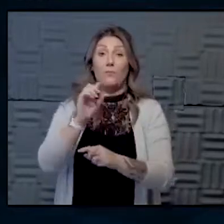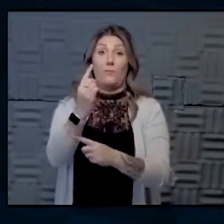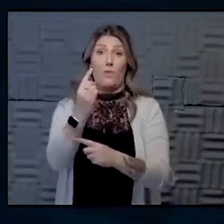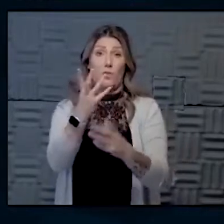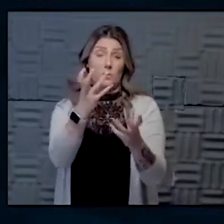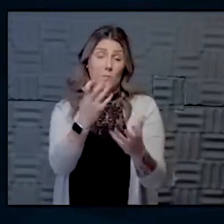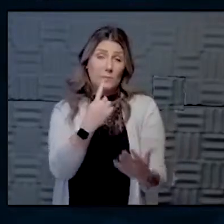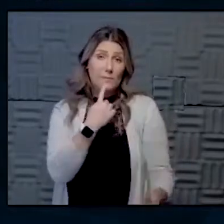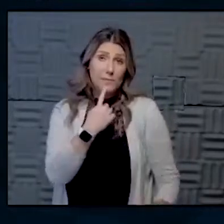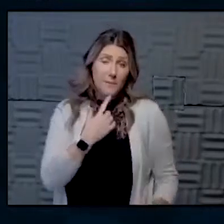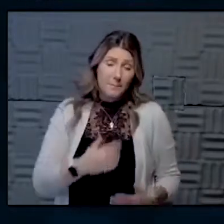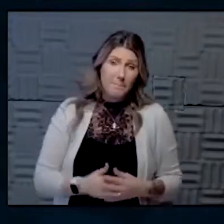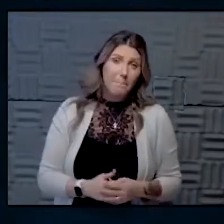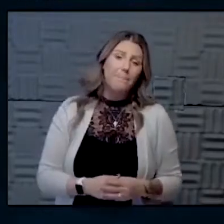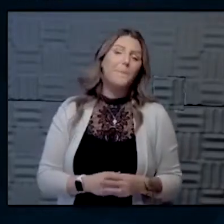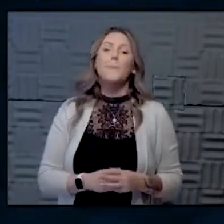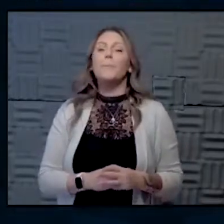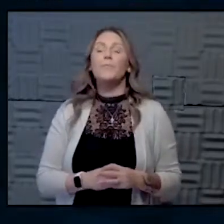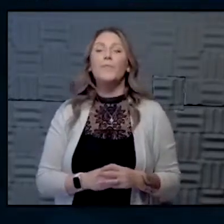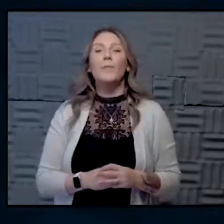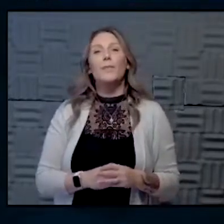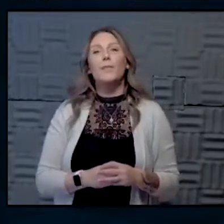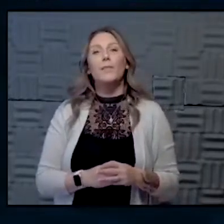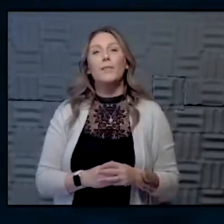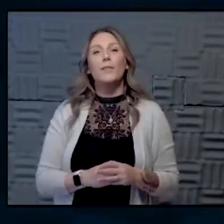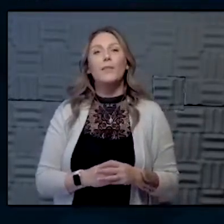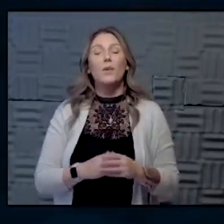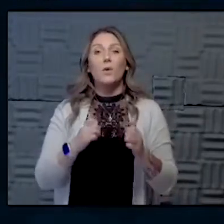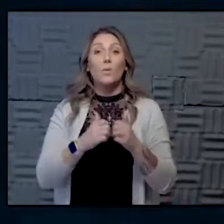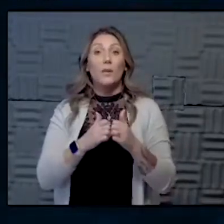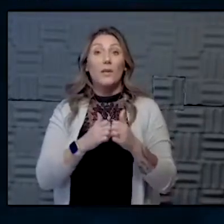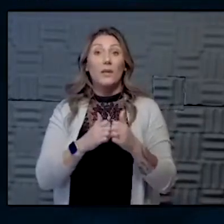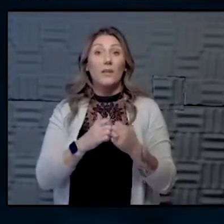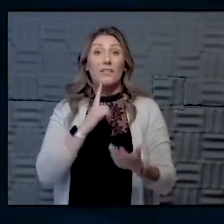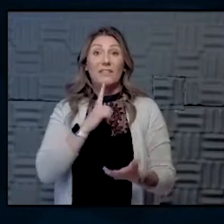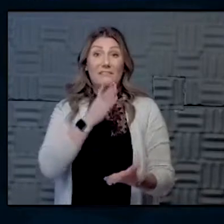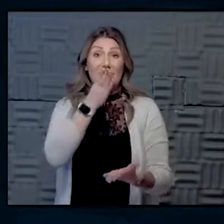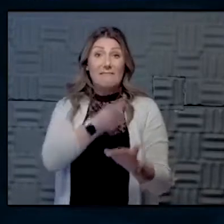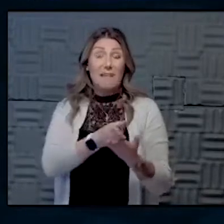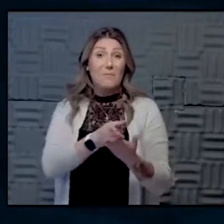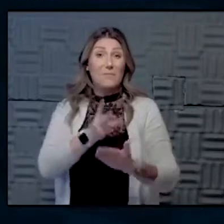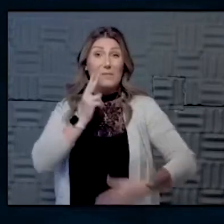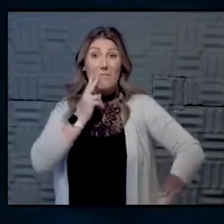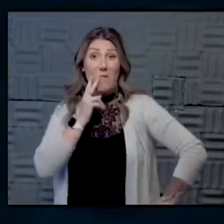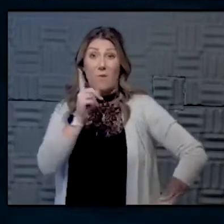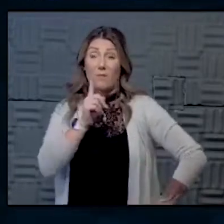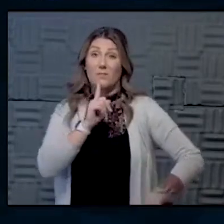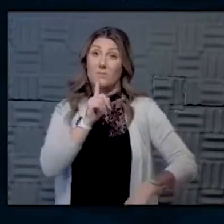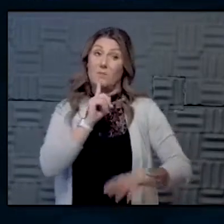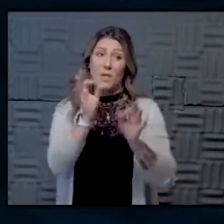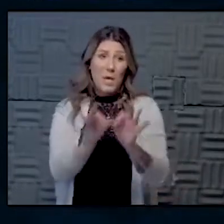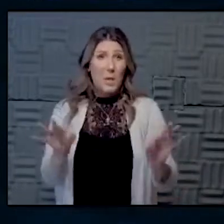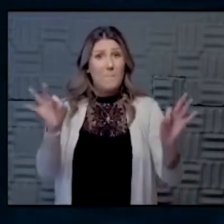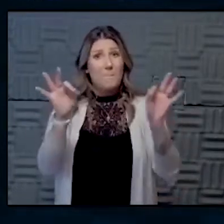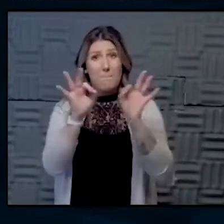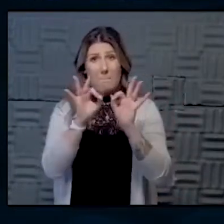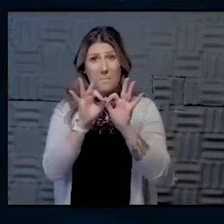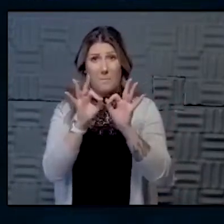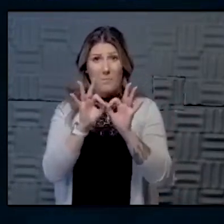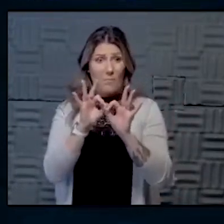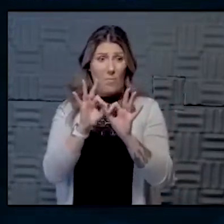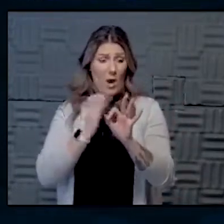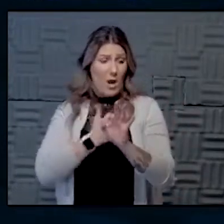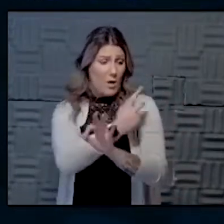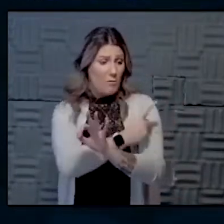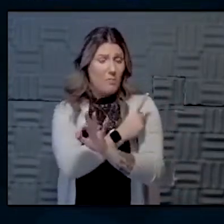like to say that in addition to the stop smoking that you see on your screen, is that it's very important for our patients to